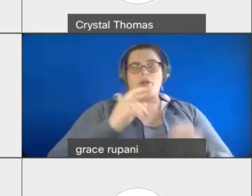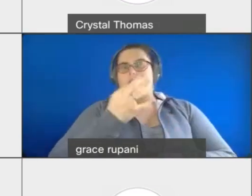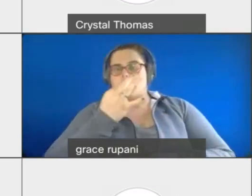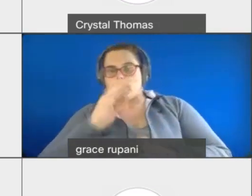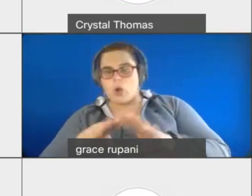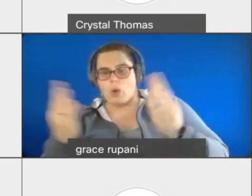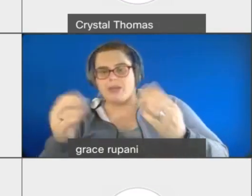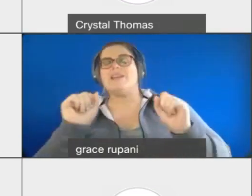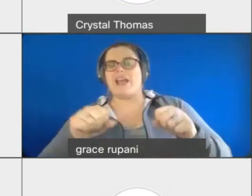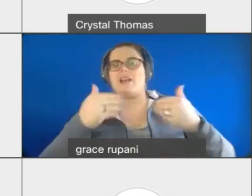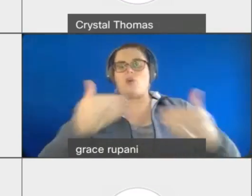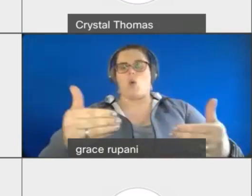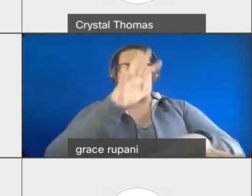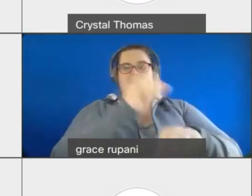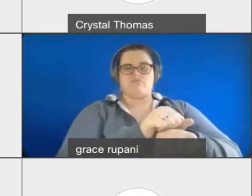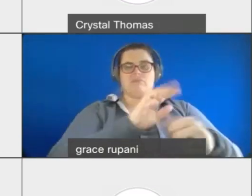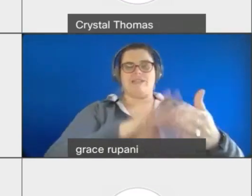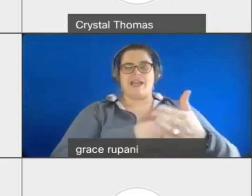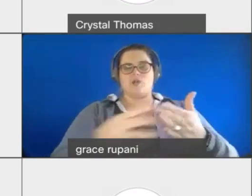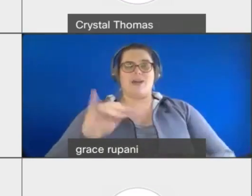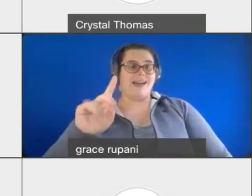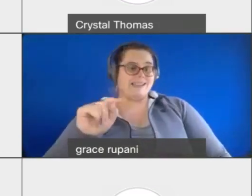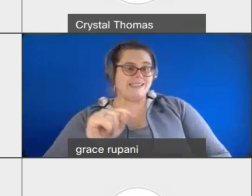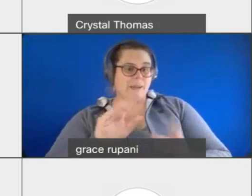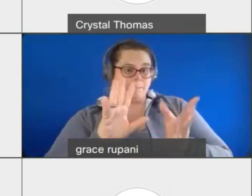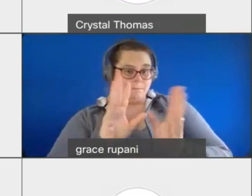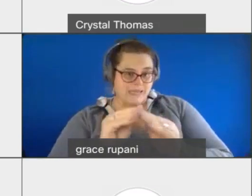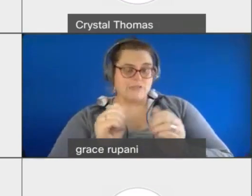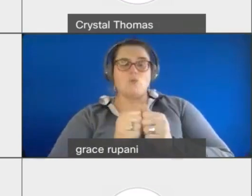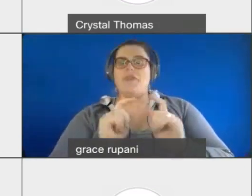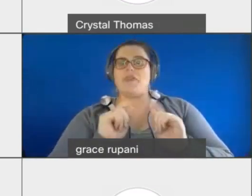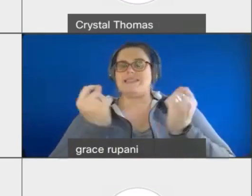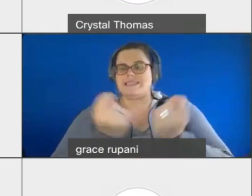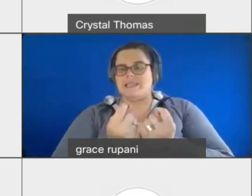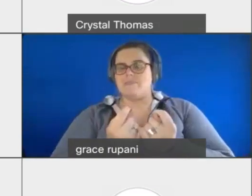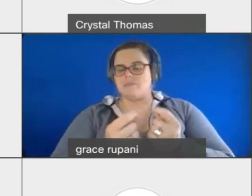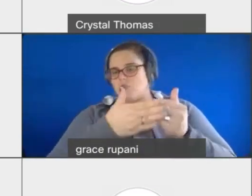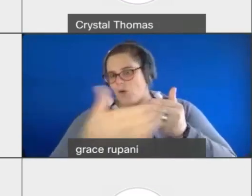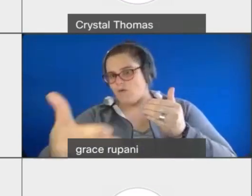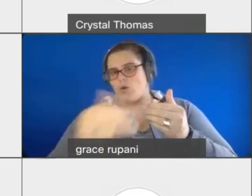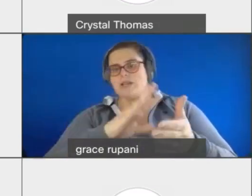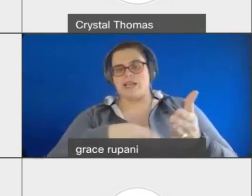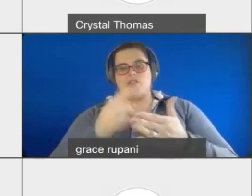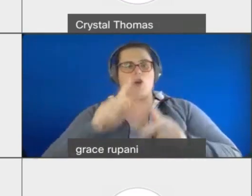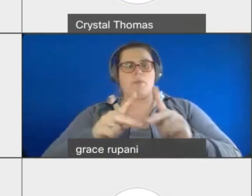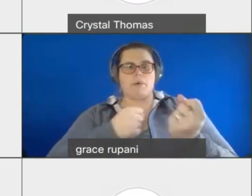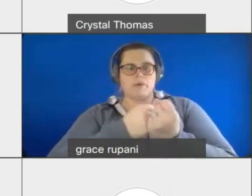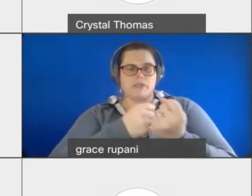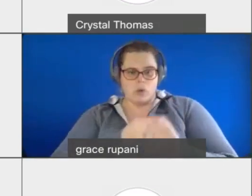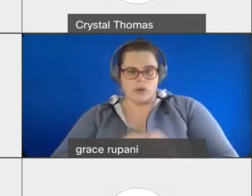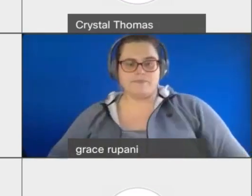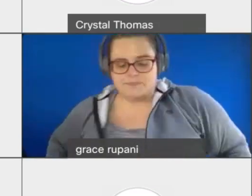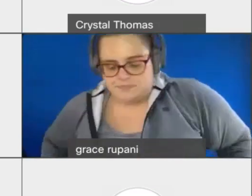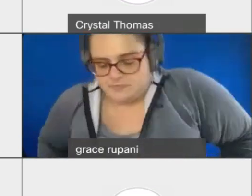IDT meetings with their team to go forward and schedule, for the people that they support. So I just wanted to make sure everyone knows that